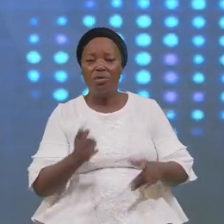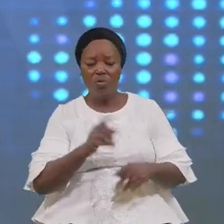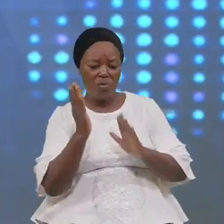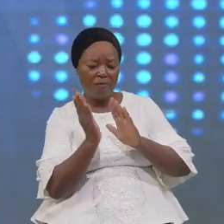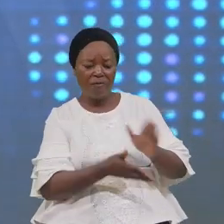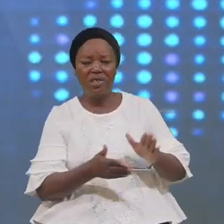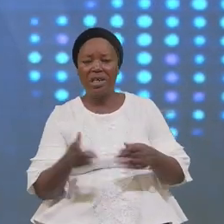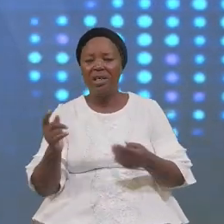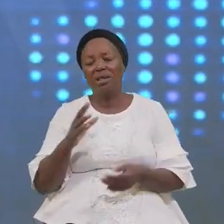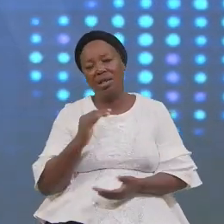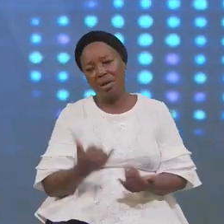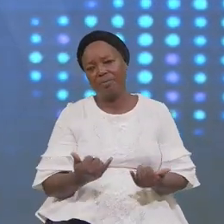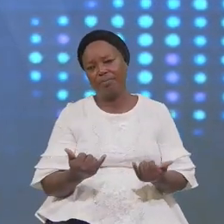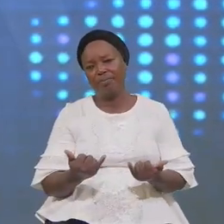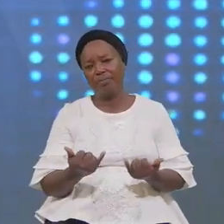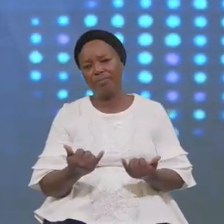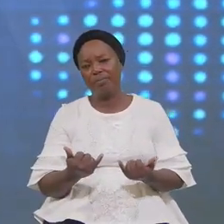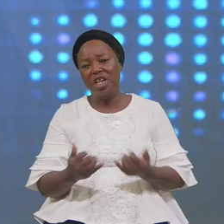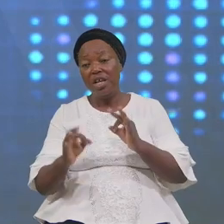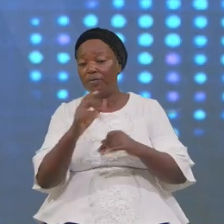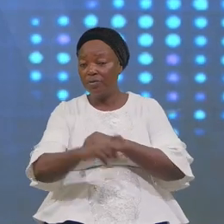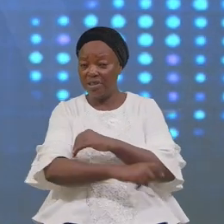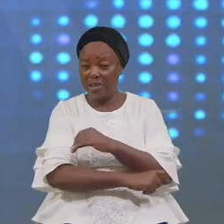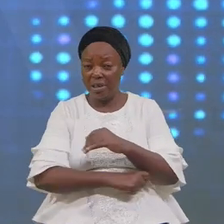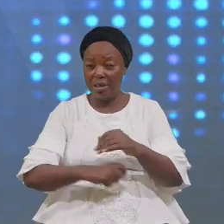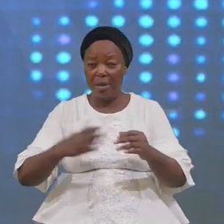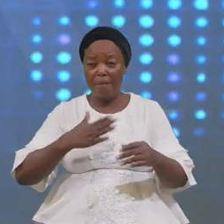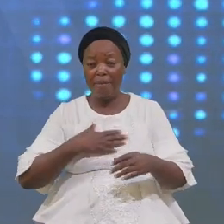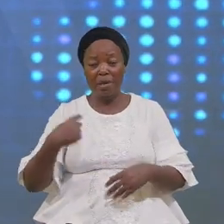Now, if you stole my shirt,